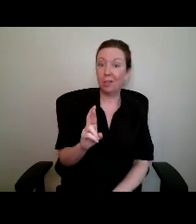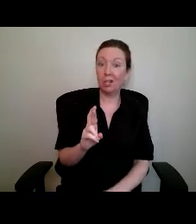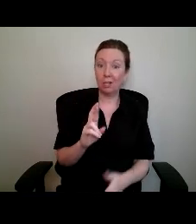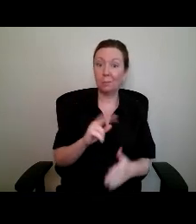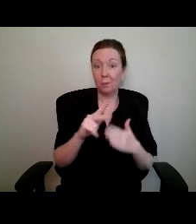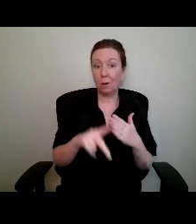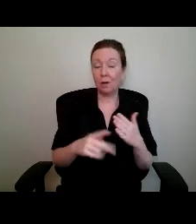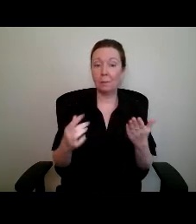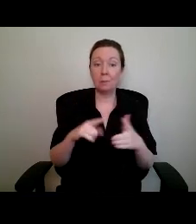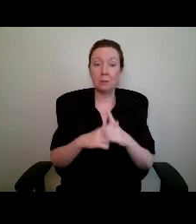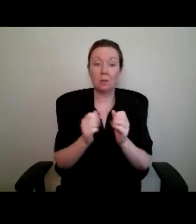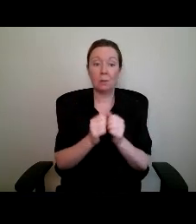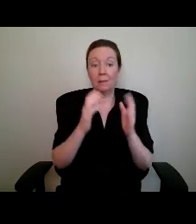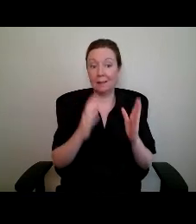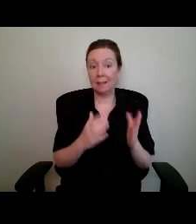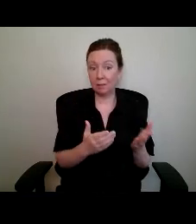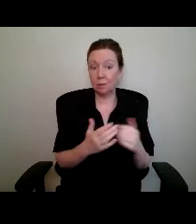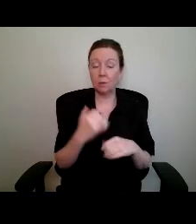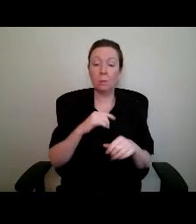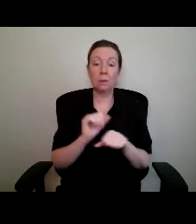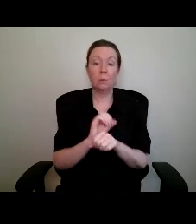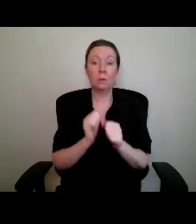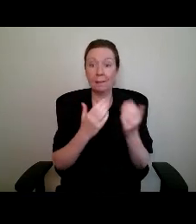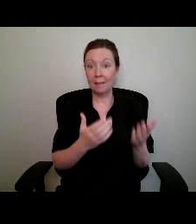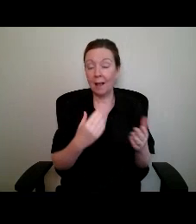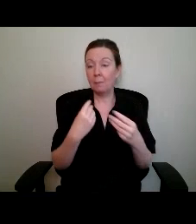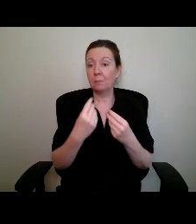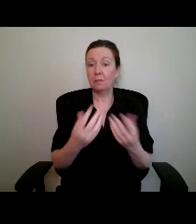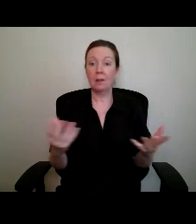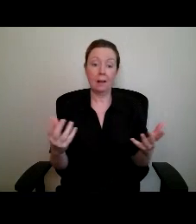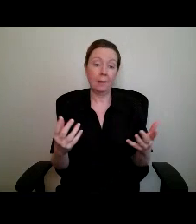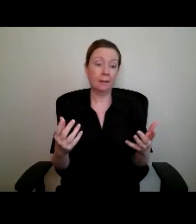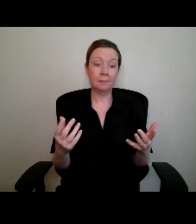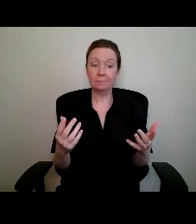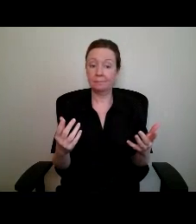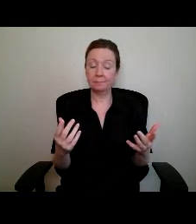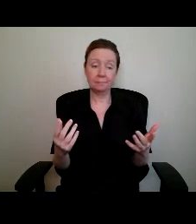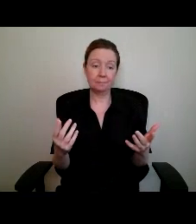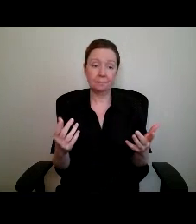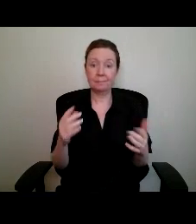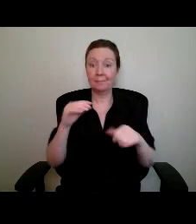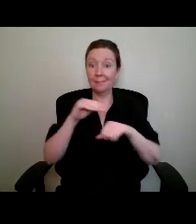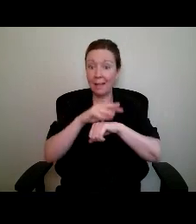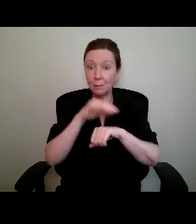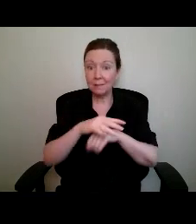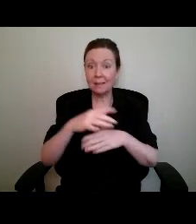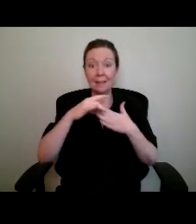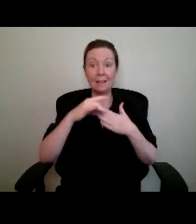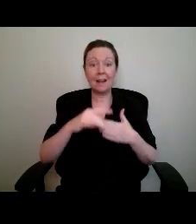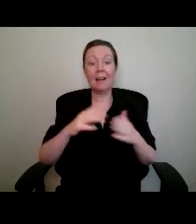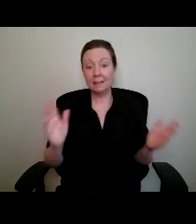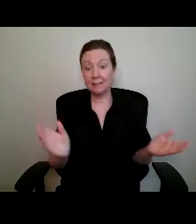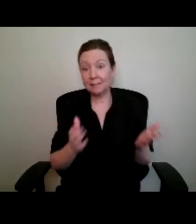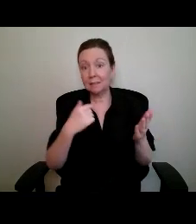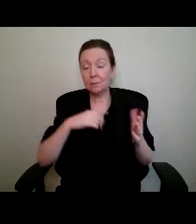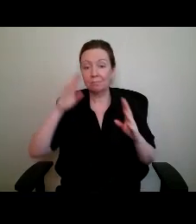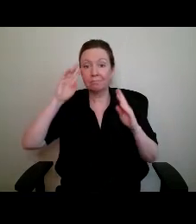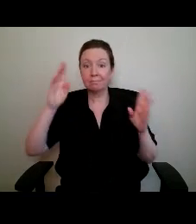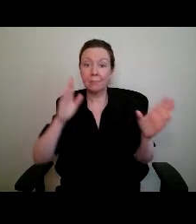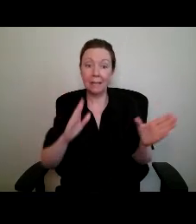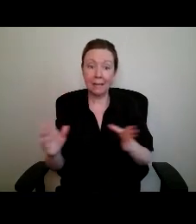an individual, we work with them, we provide counseling and guidance, we come up with our plan.